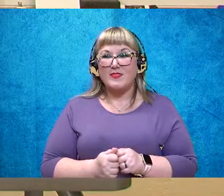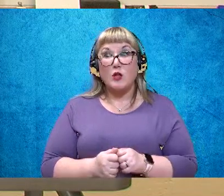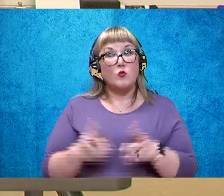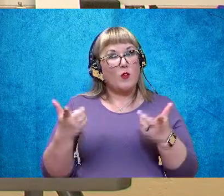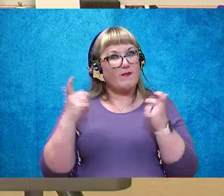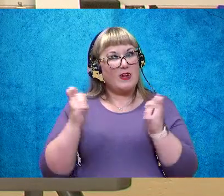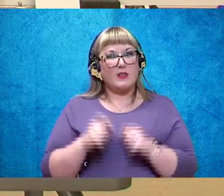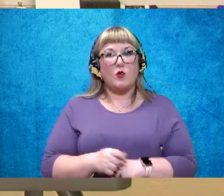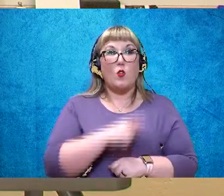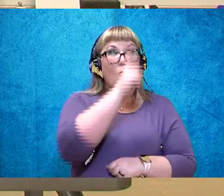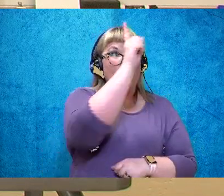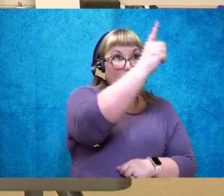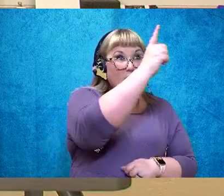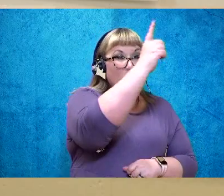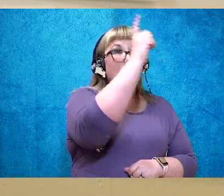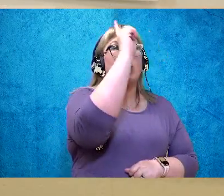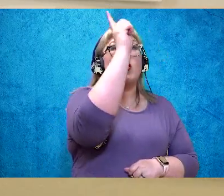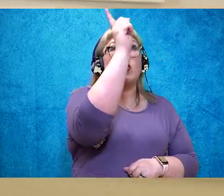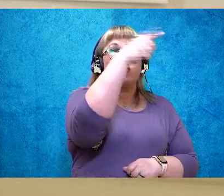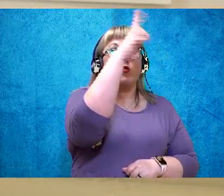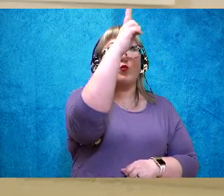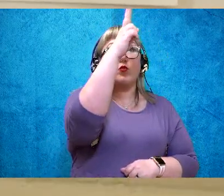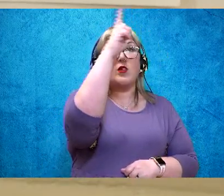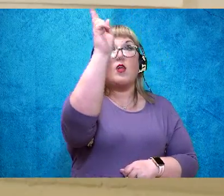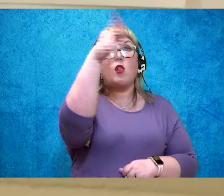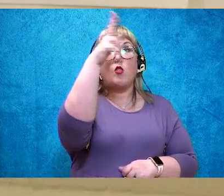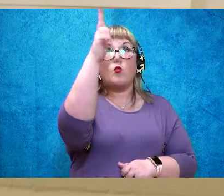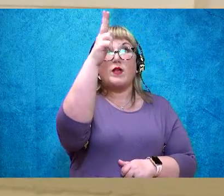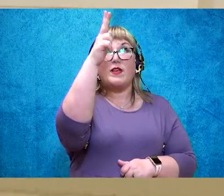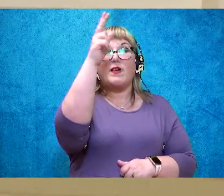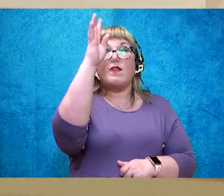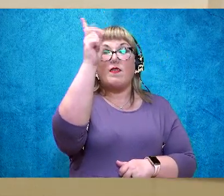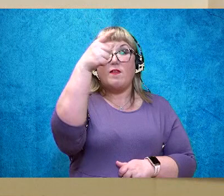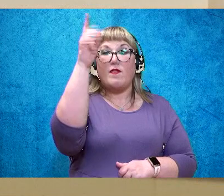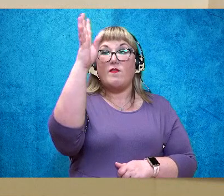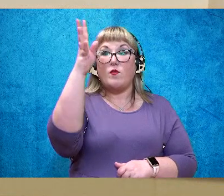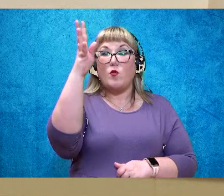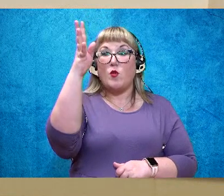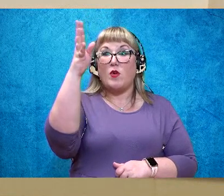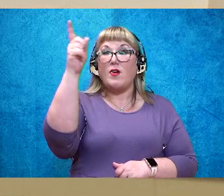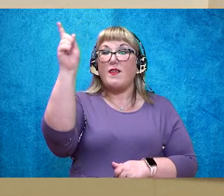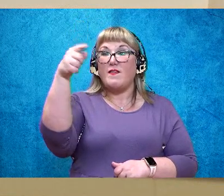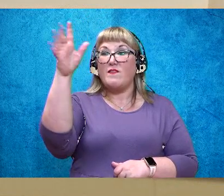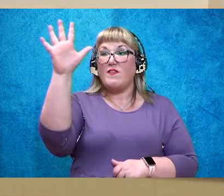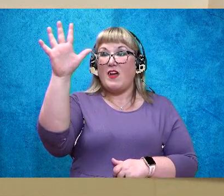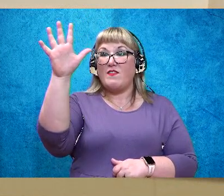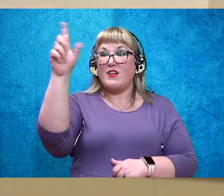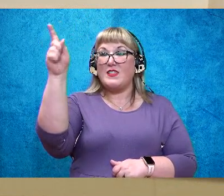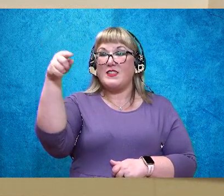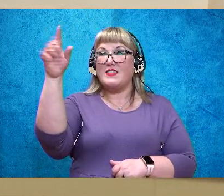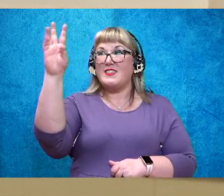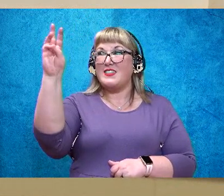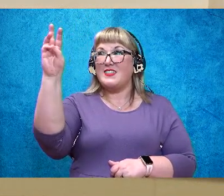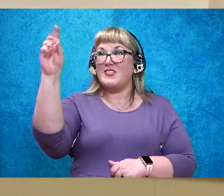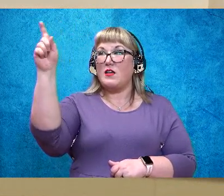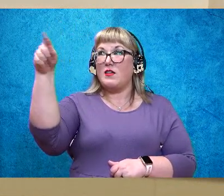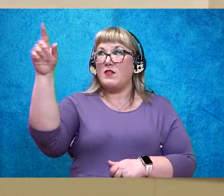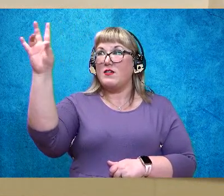quickly. 1, 2, 3, 4, 5,